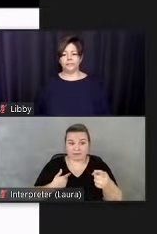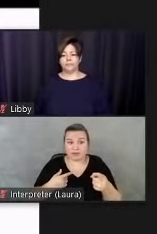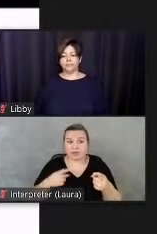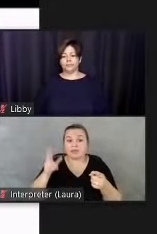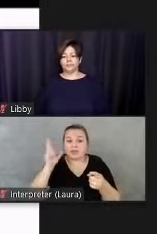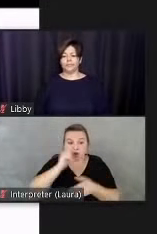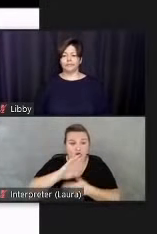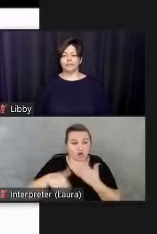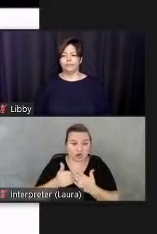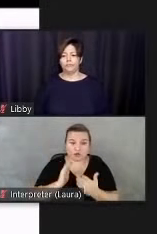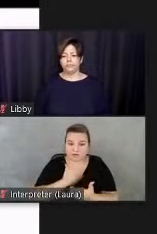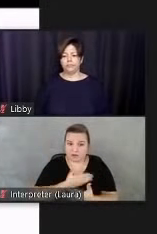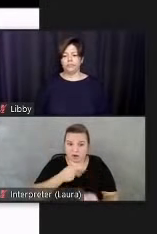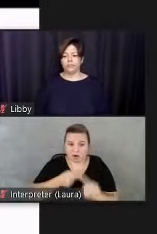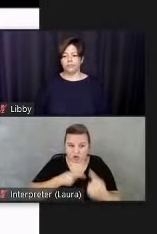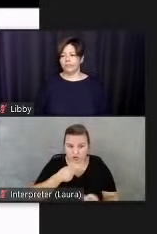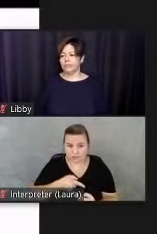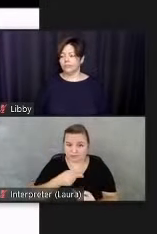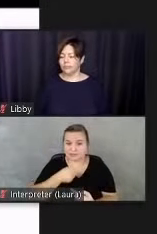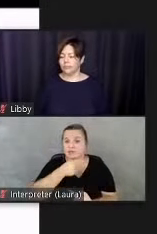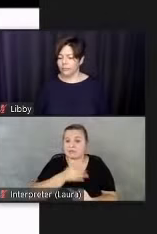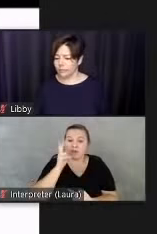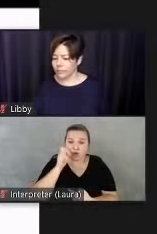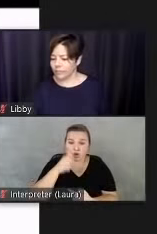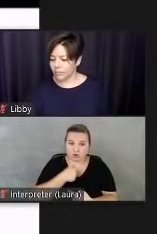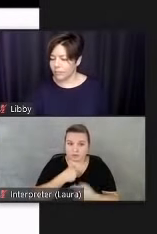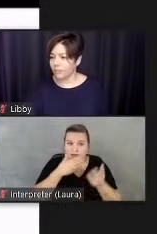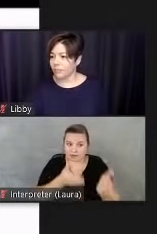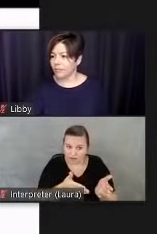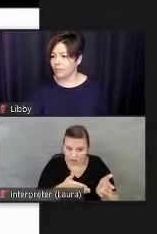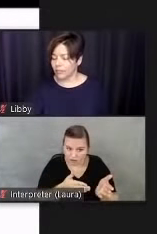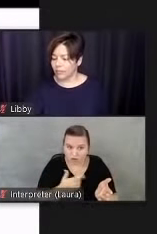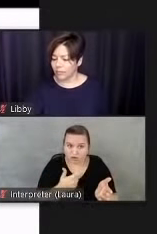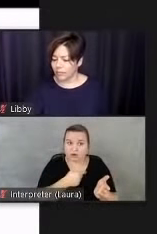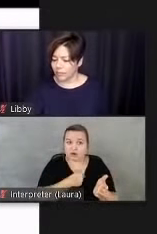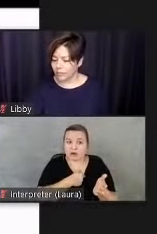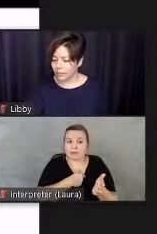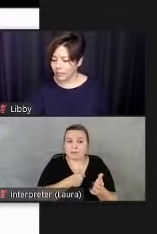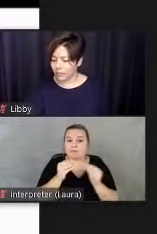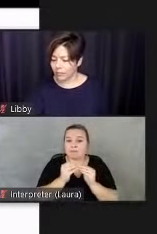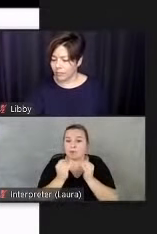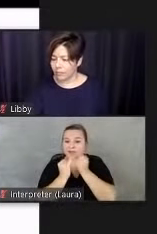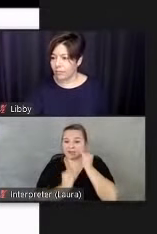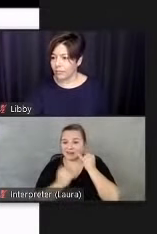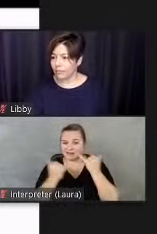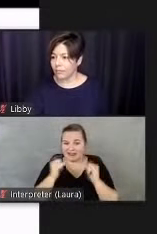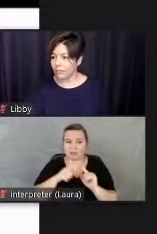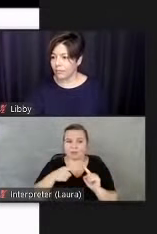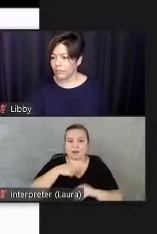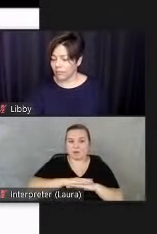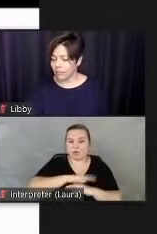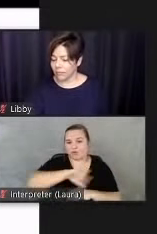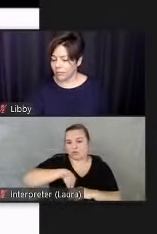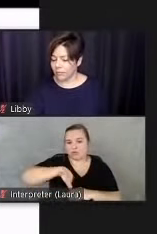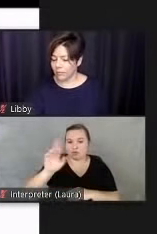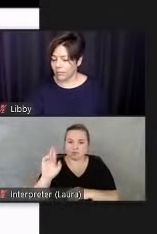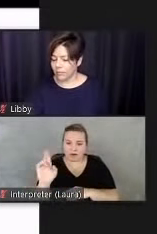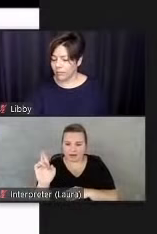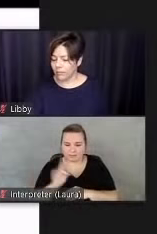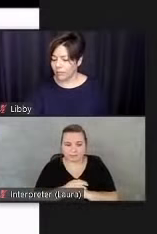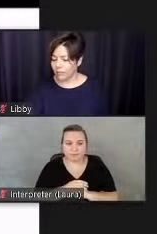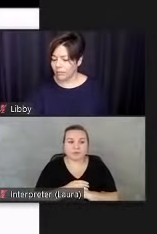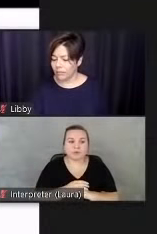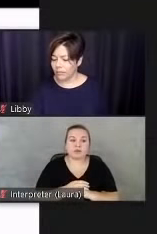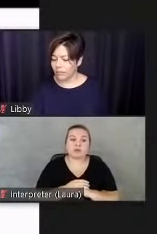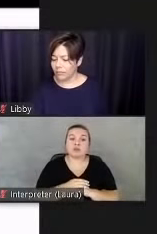arguments. There I am before I started doing duathlons, I'm thinner now, but there I am off to the right. And in order